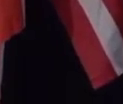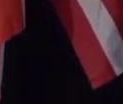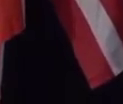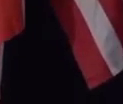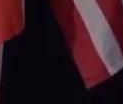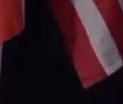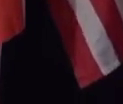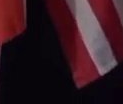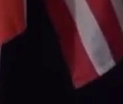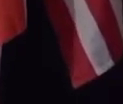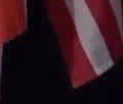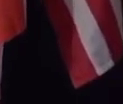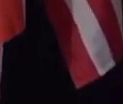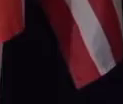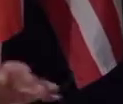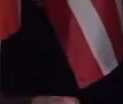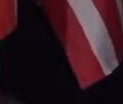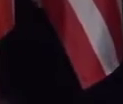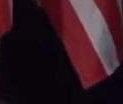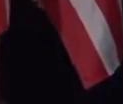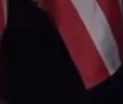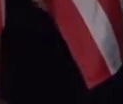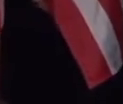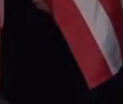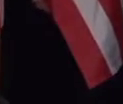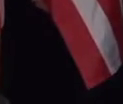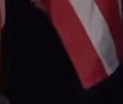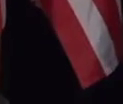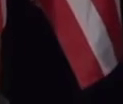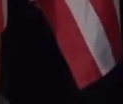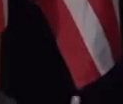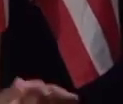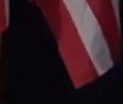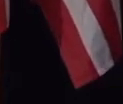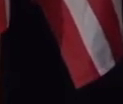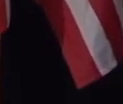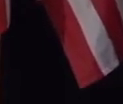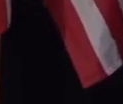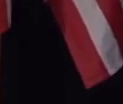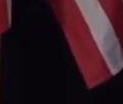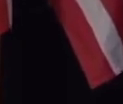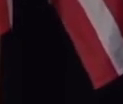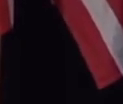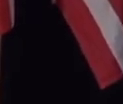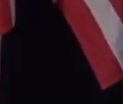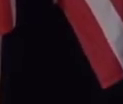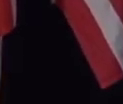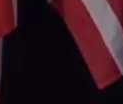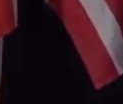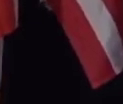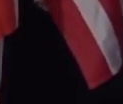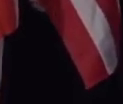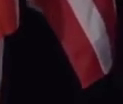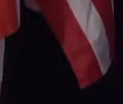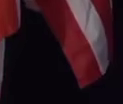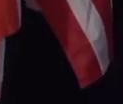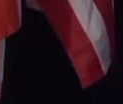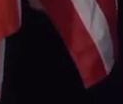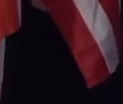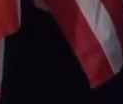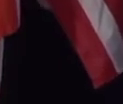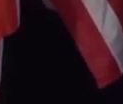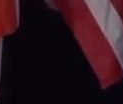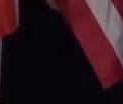to drink some water when I saw my sister calling. And I know my sister knows that at this point I would